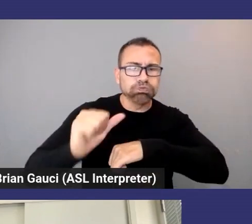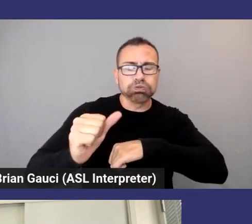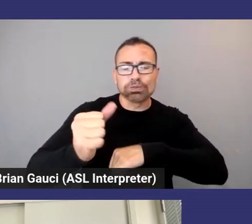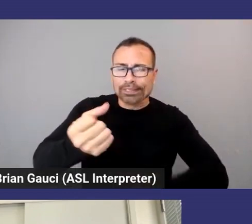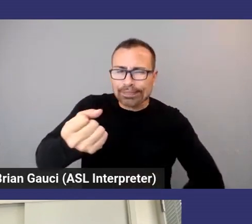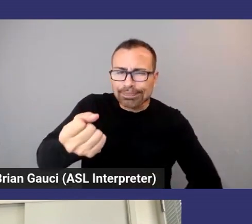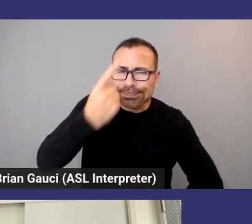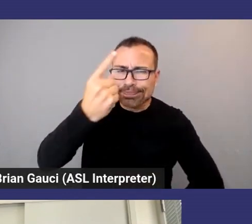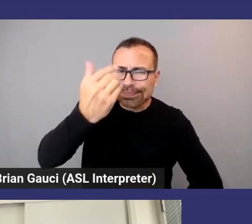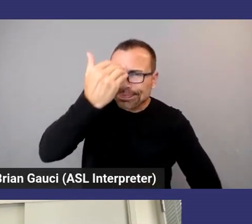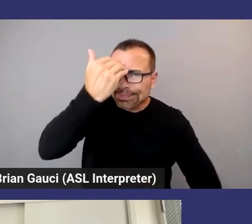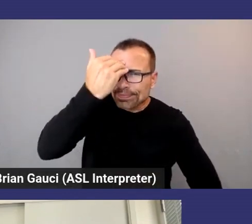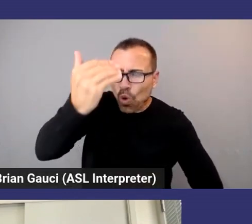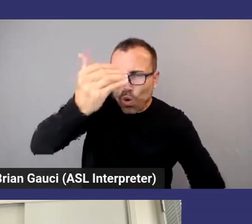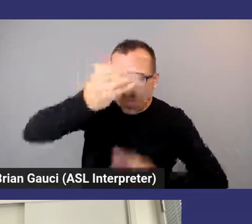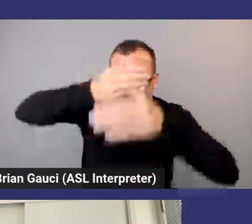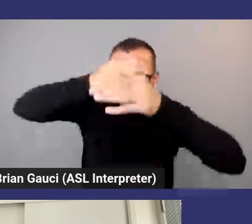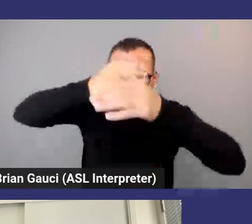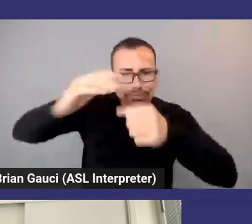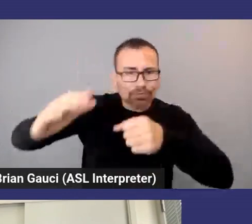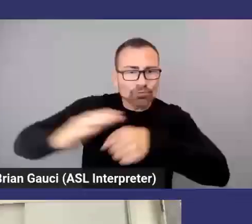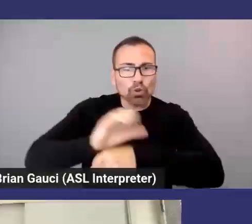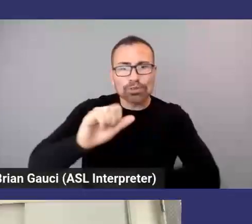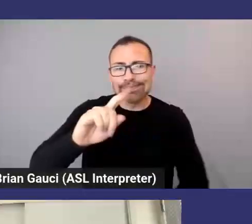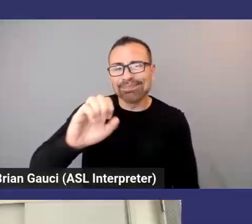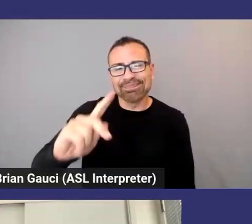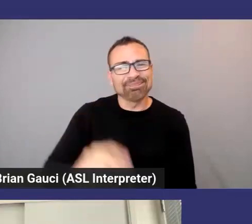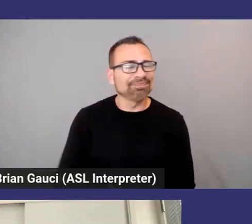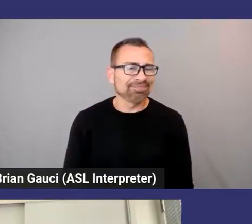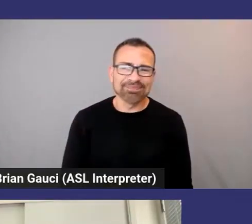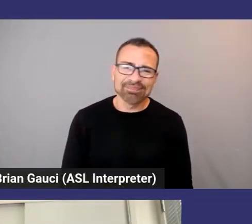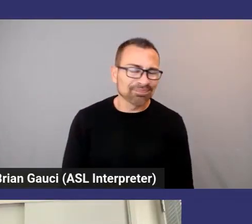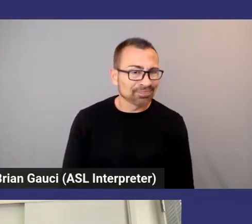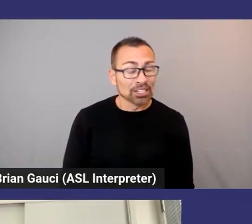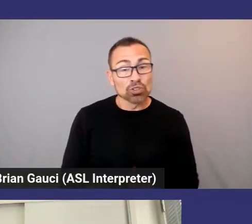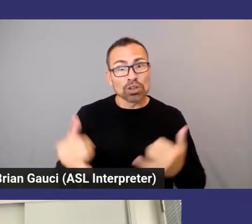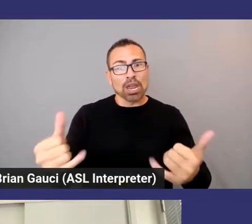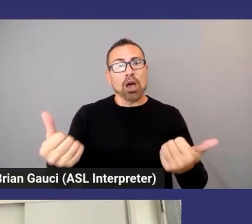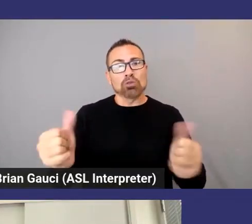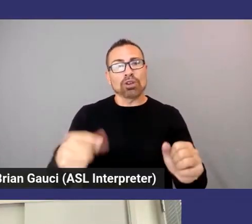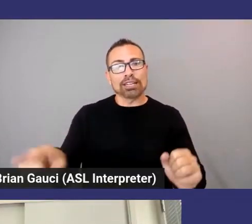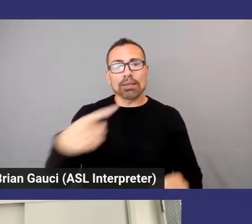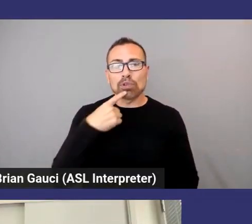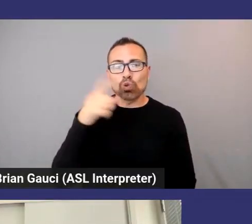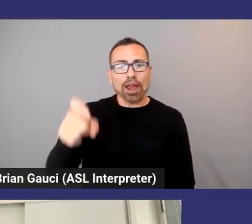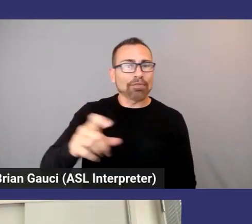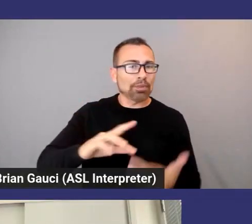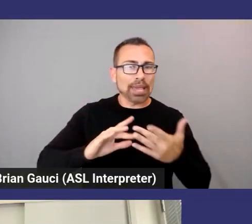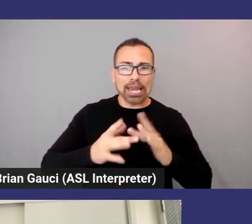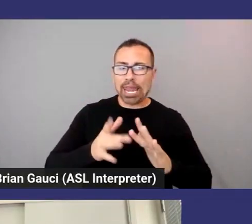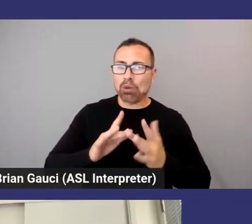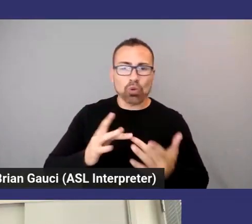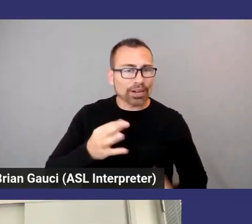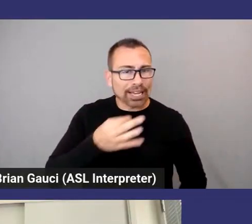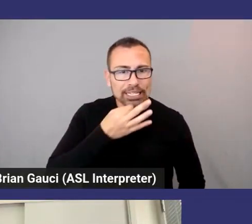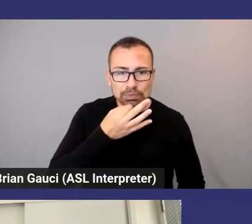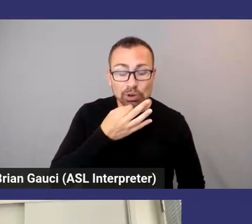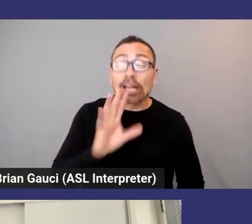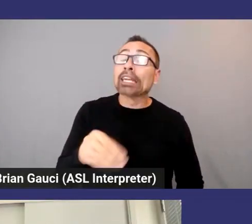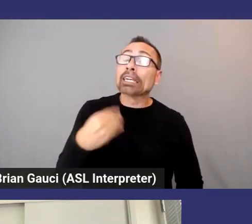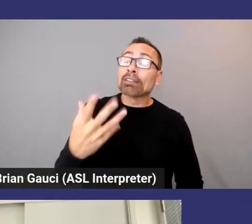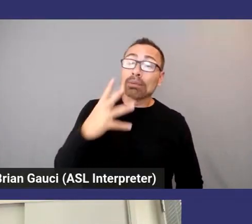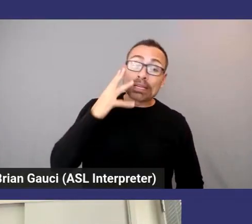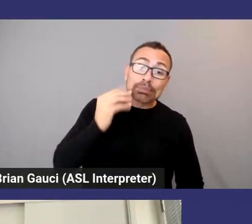say like, hey, you don't need to be a network expert, right? You don't need to do that. And so give them a simple user experience that they're very familiar with